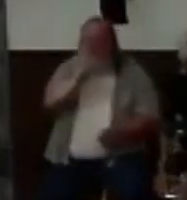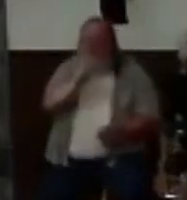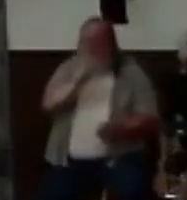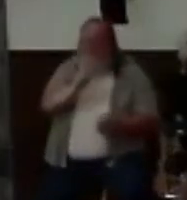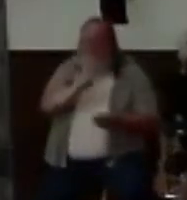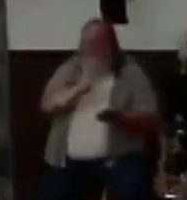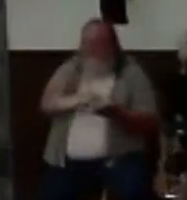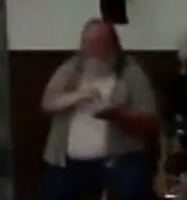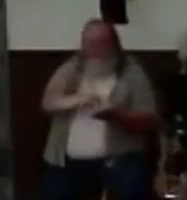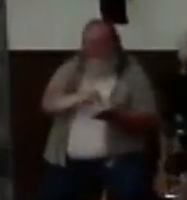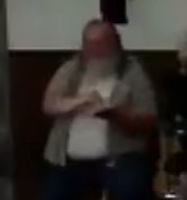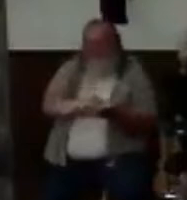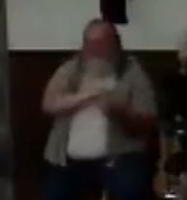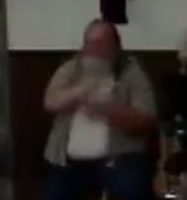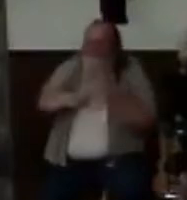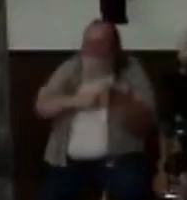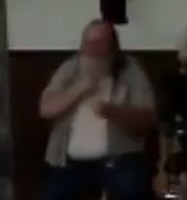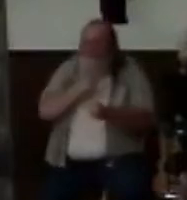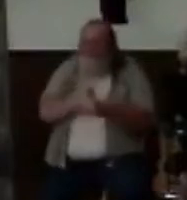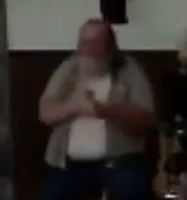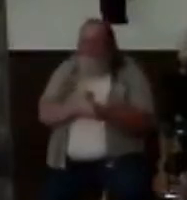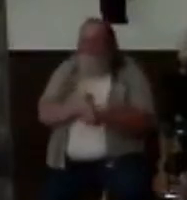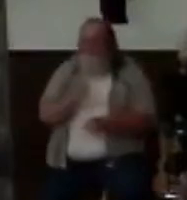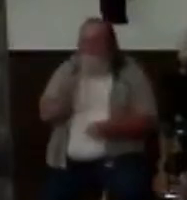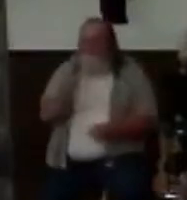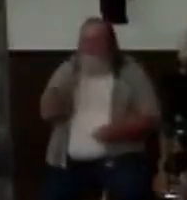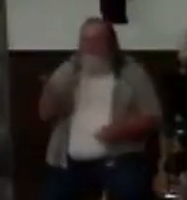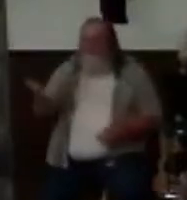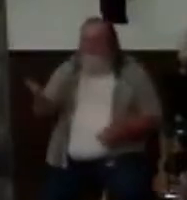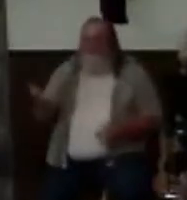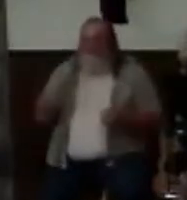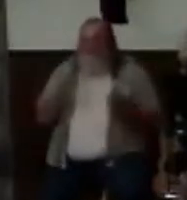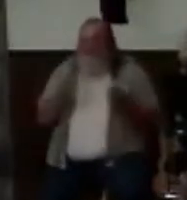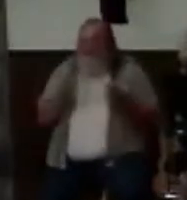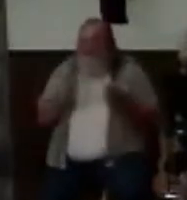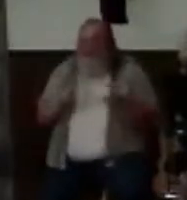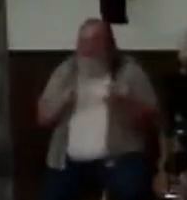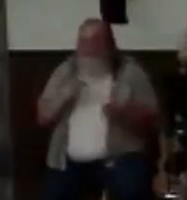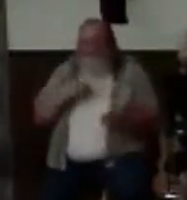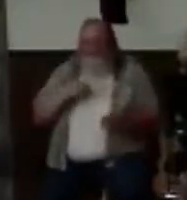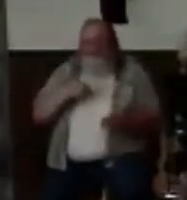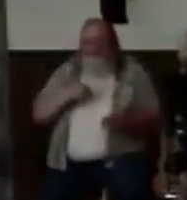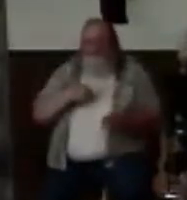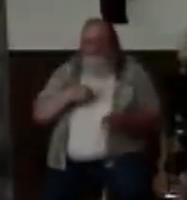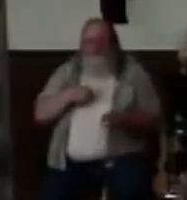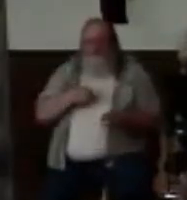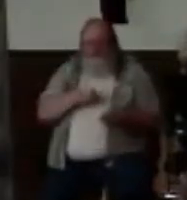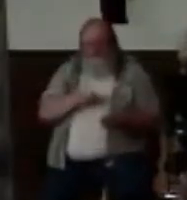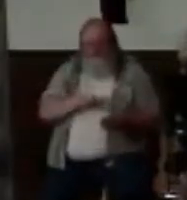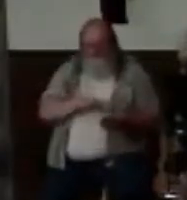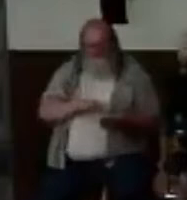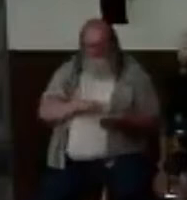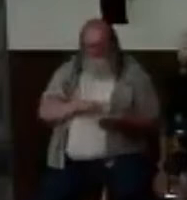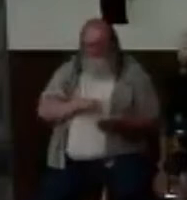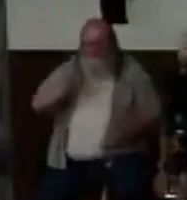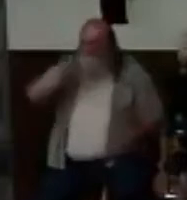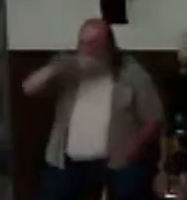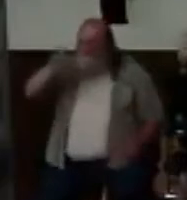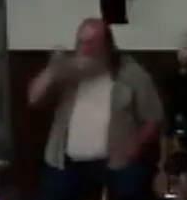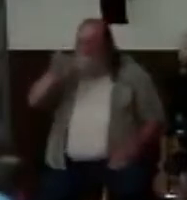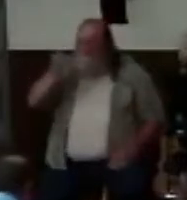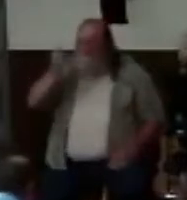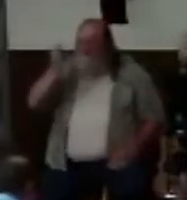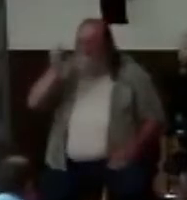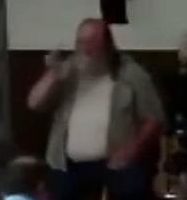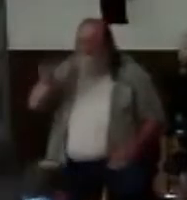This message God gave me for today originated from a study on John chapter 7. I was so